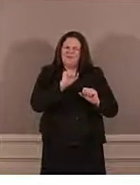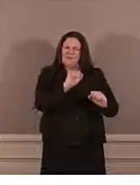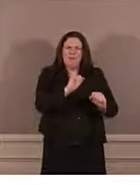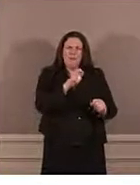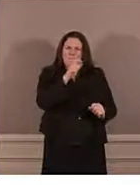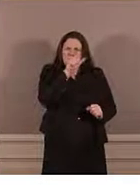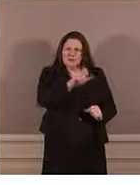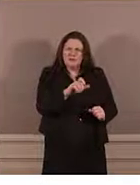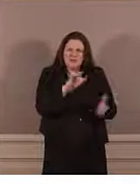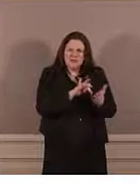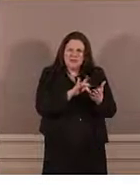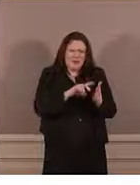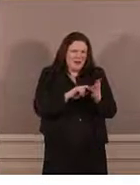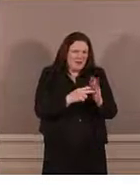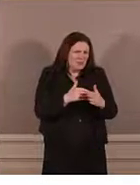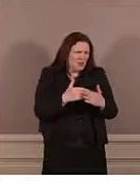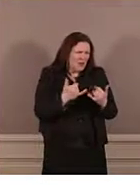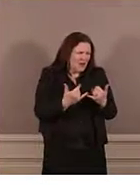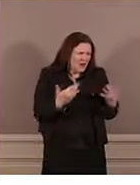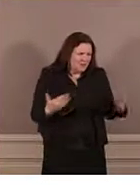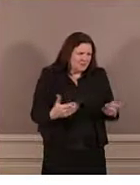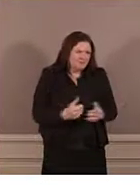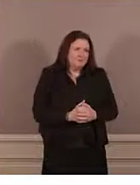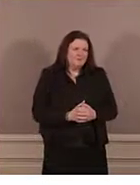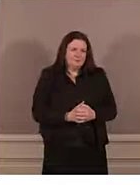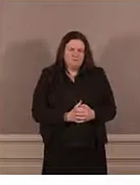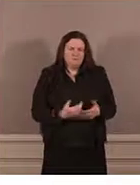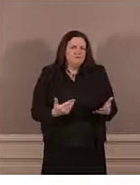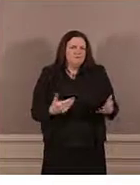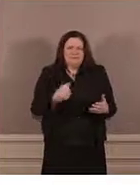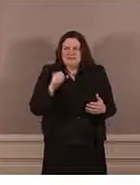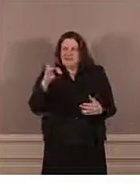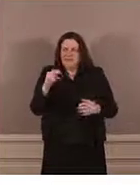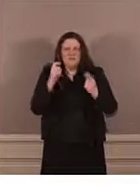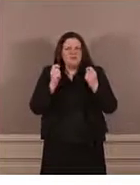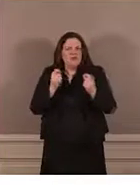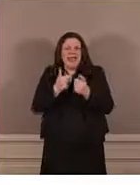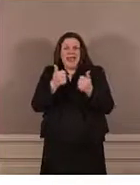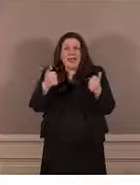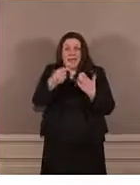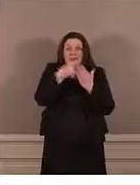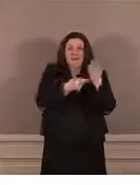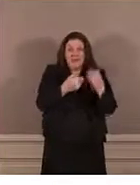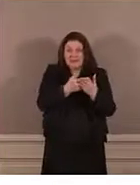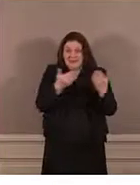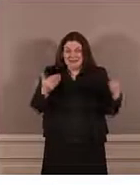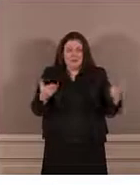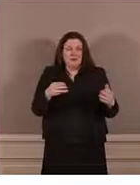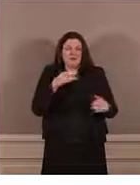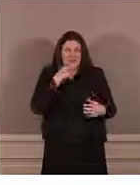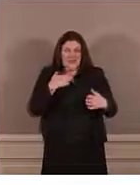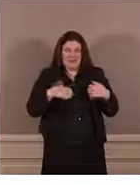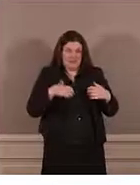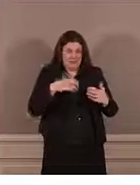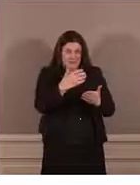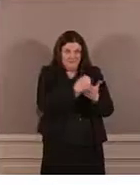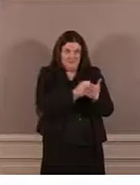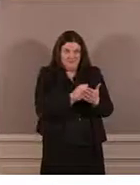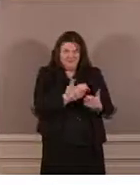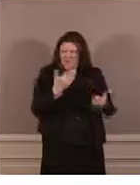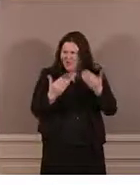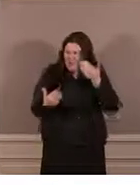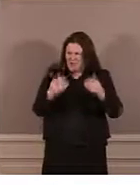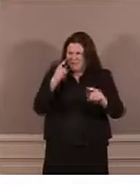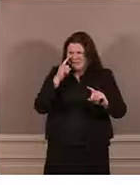plans. We looked at things like staff training. Basically, any policy document that existed in an organisation, we were interested in getting it, comparing